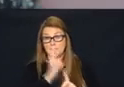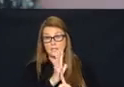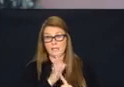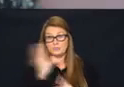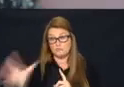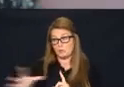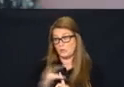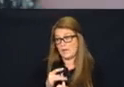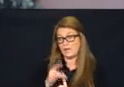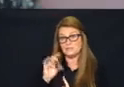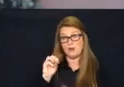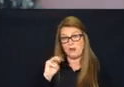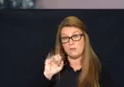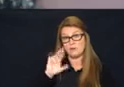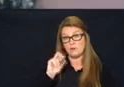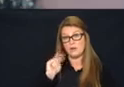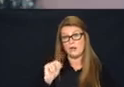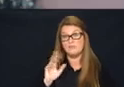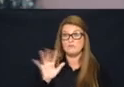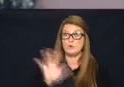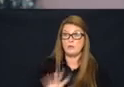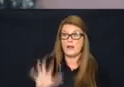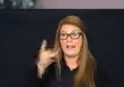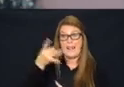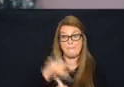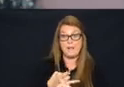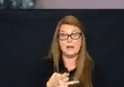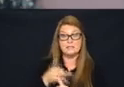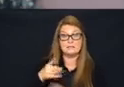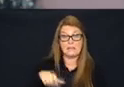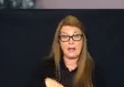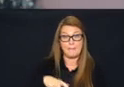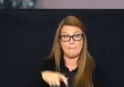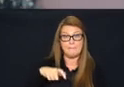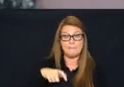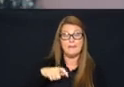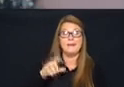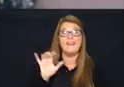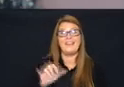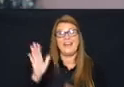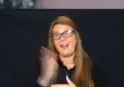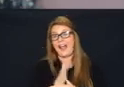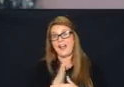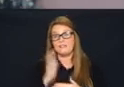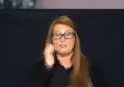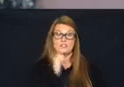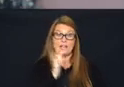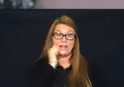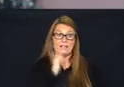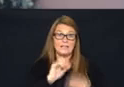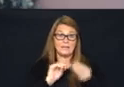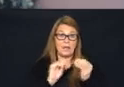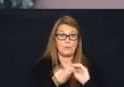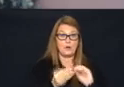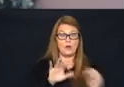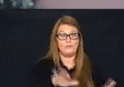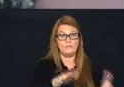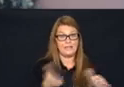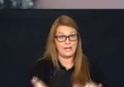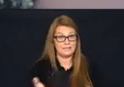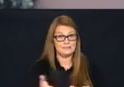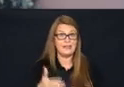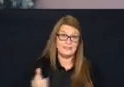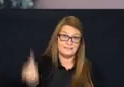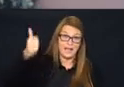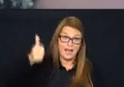over an 8-week period of time with the Omicron variant. The average daily number of deaths is higher than